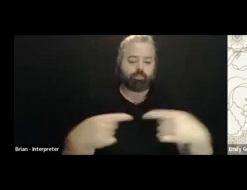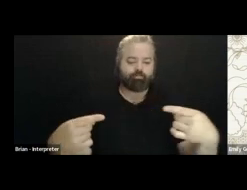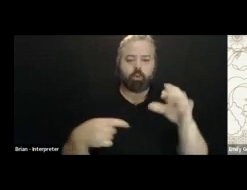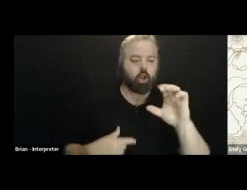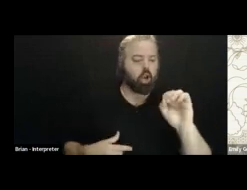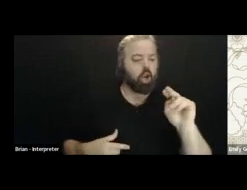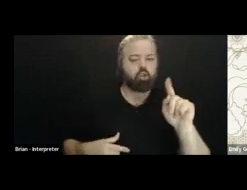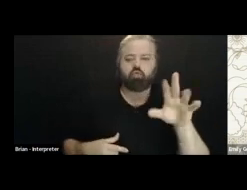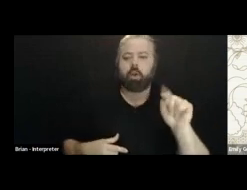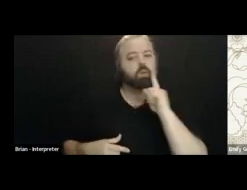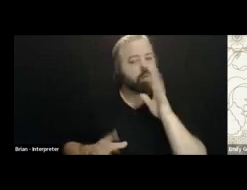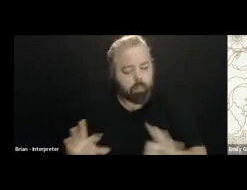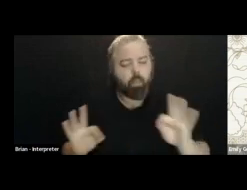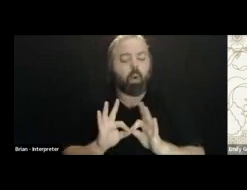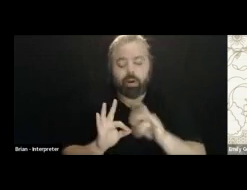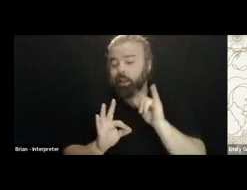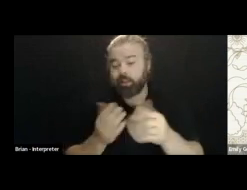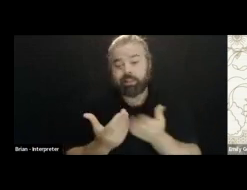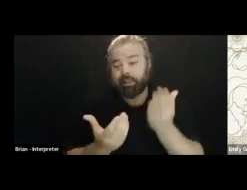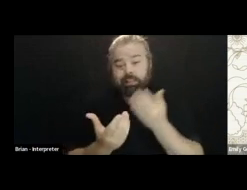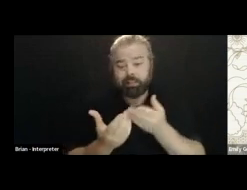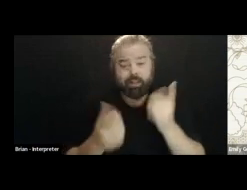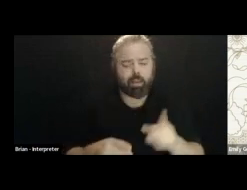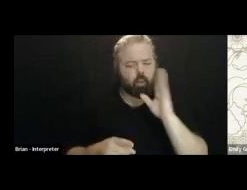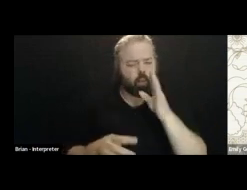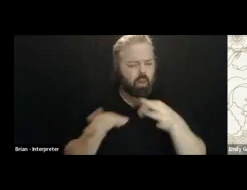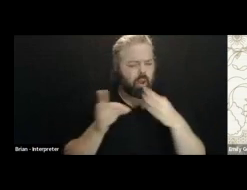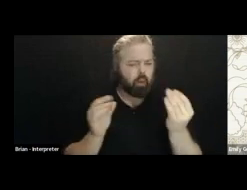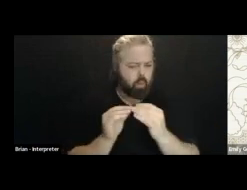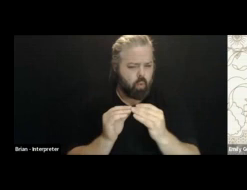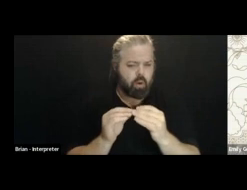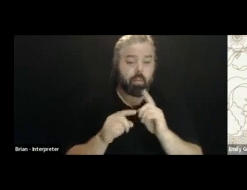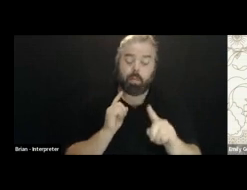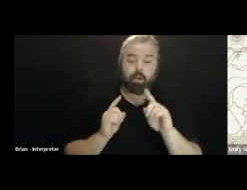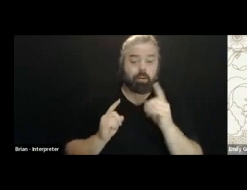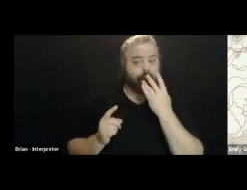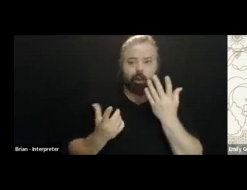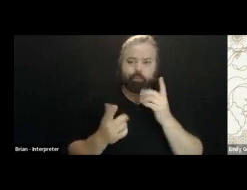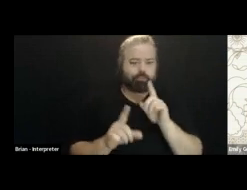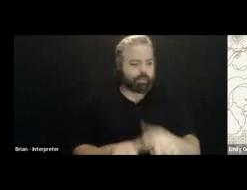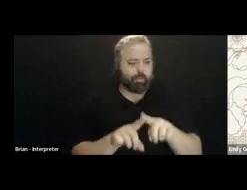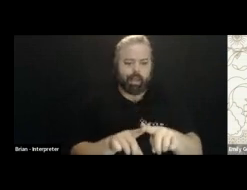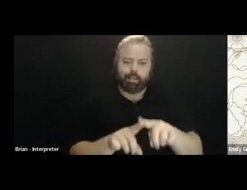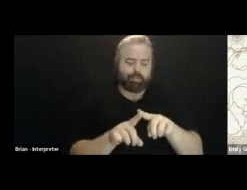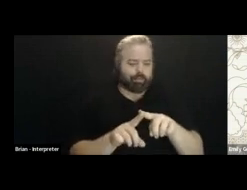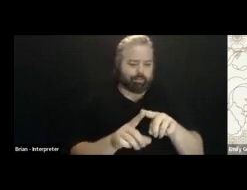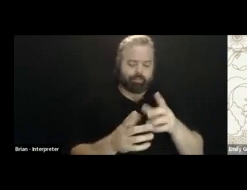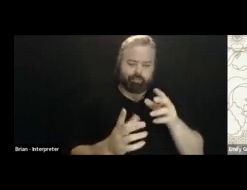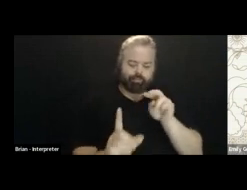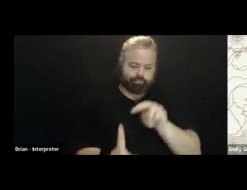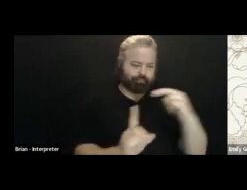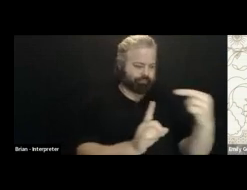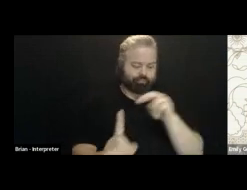to accomplish. And we'll talk a little bit more about that. But color is subjective. So what are we talking about when we talk about a